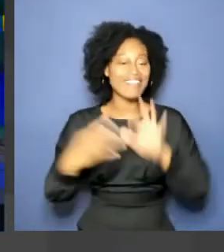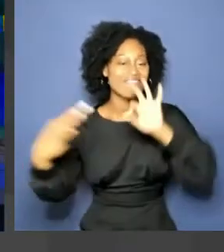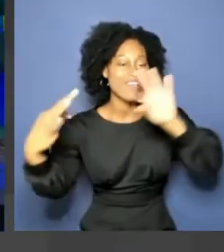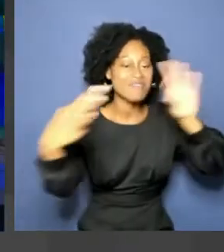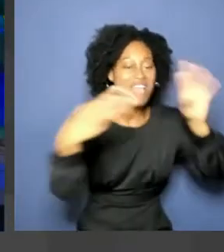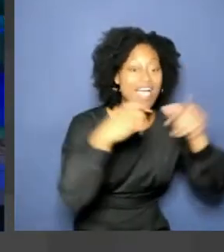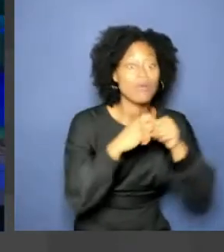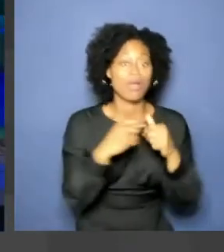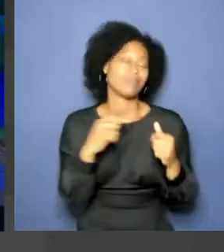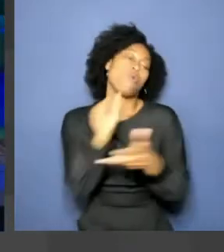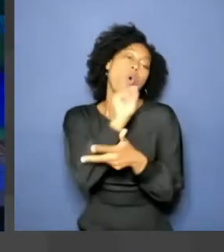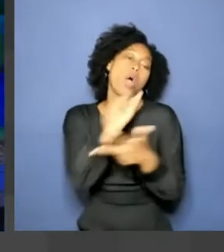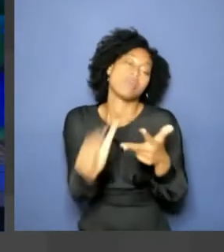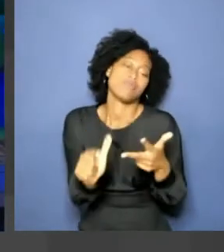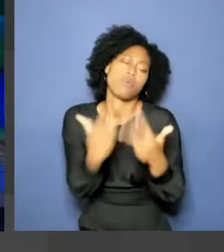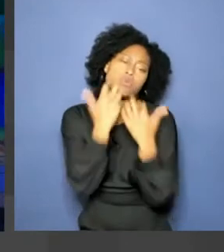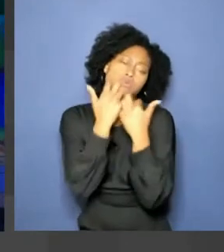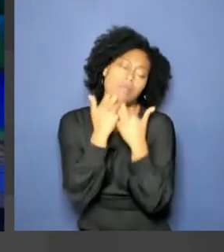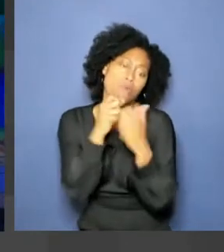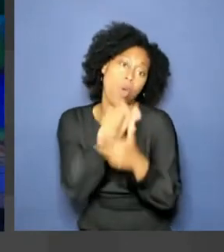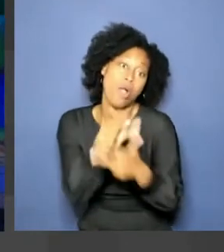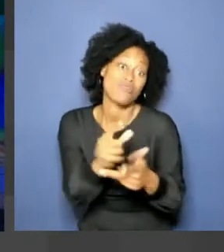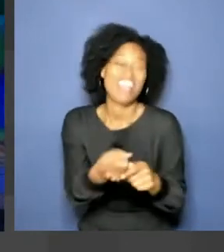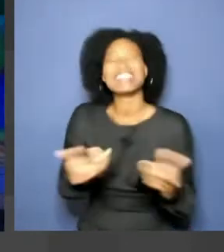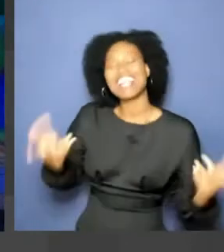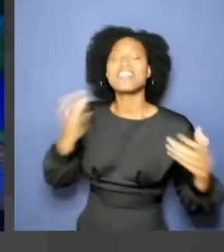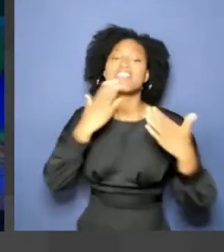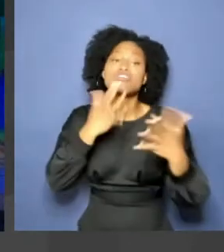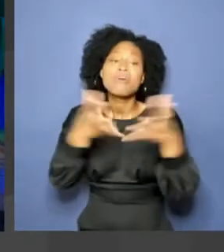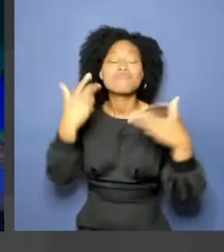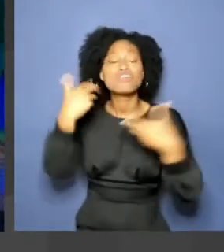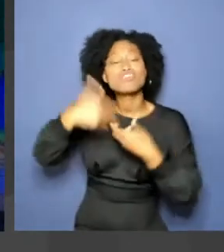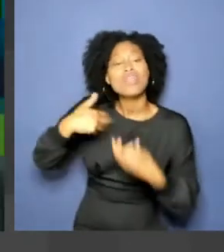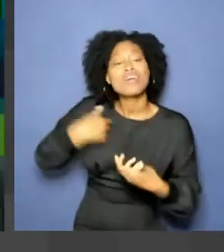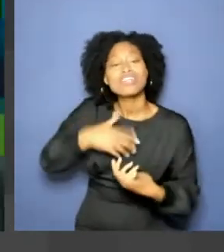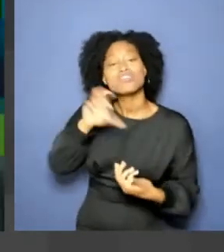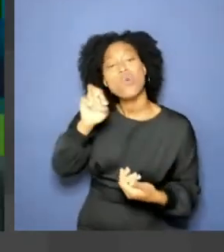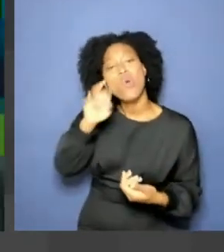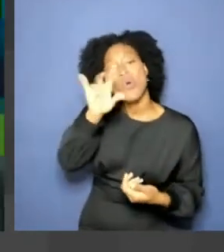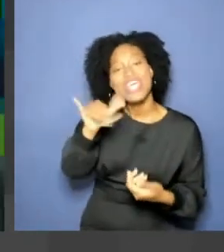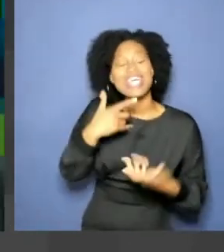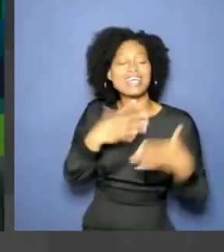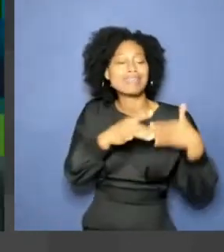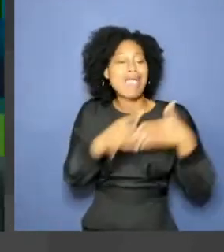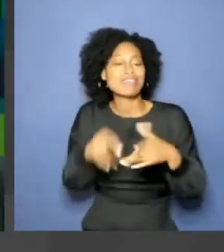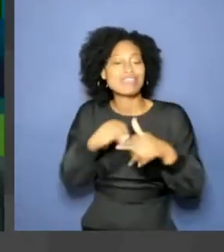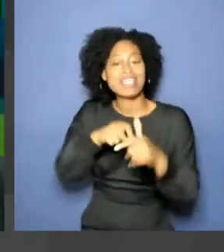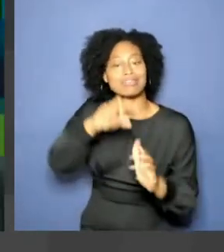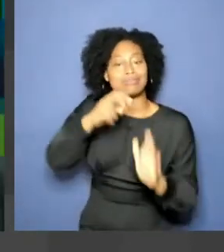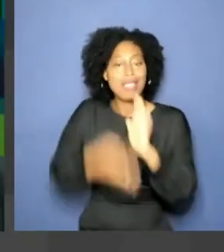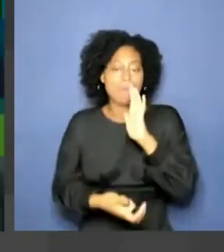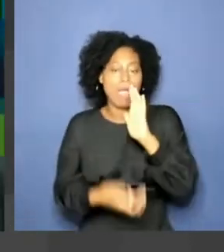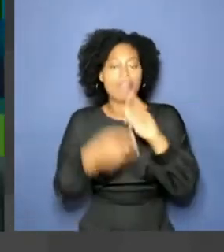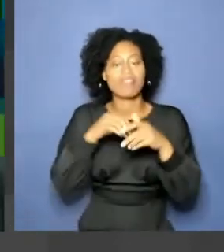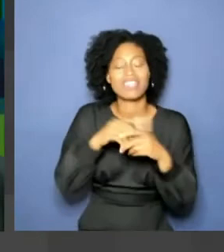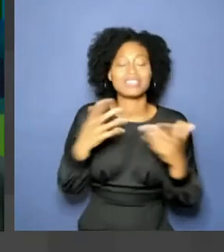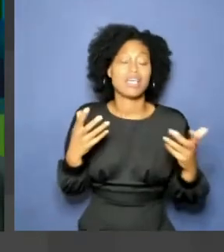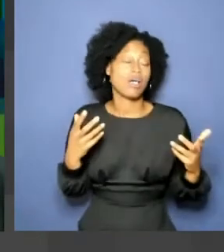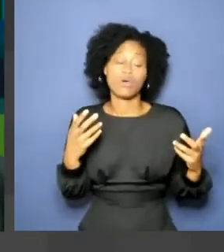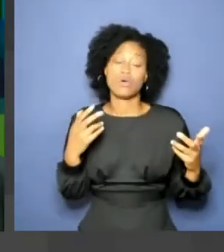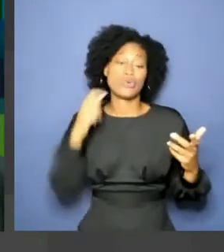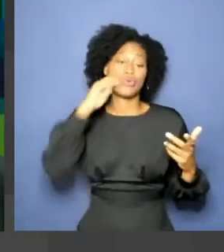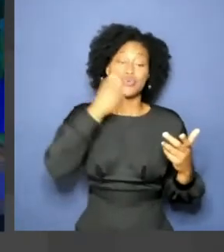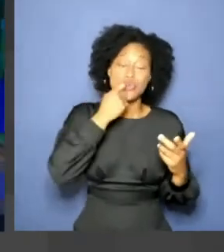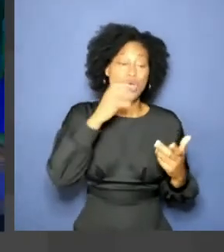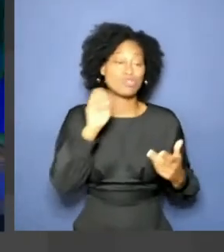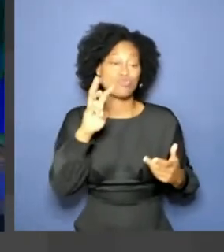Yeah, exactly. Thank you so much for joining us, Corey, and taking us into a deep dive of all really cool swamp